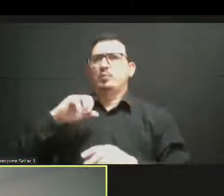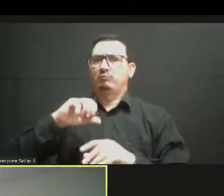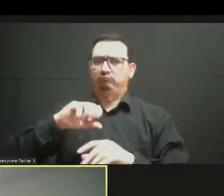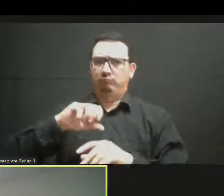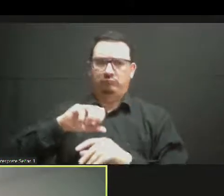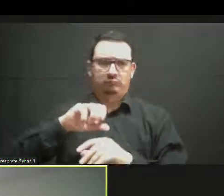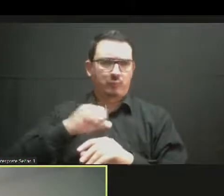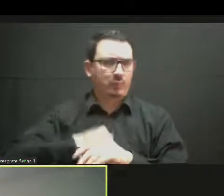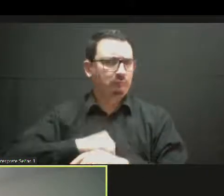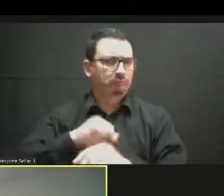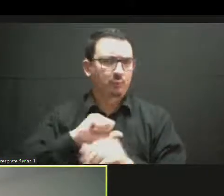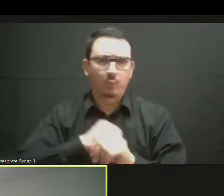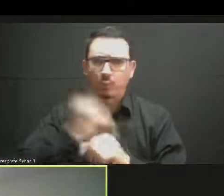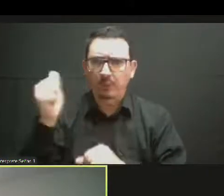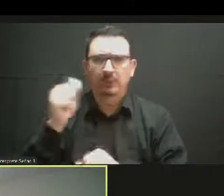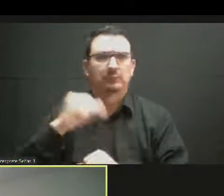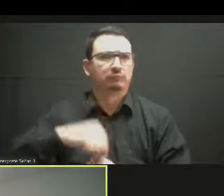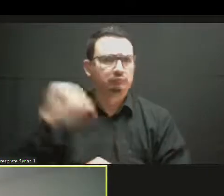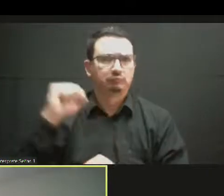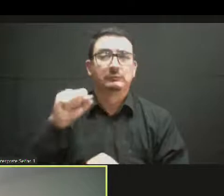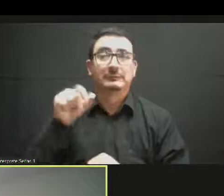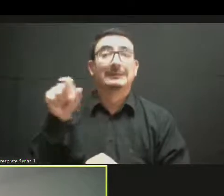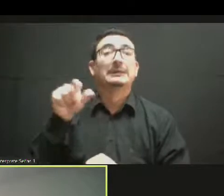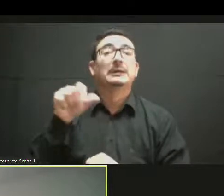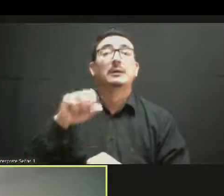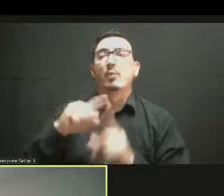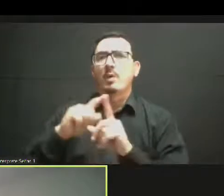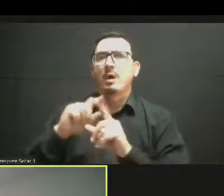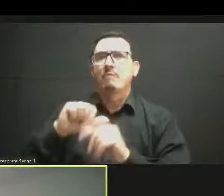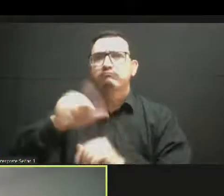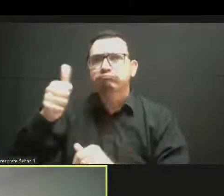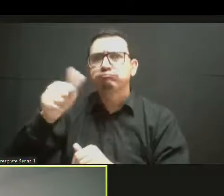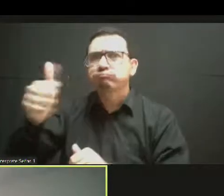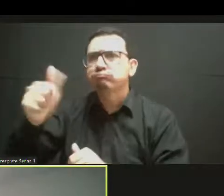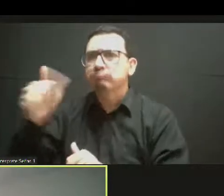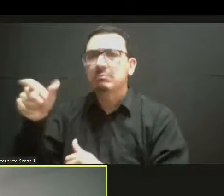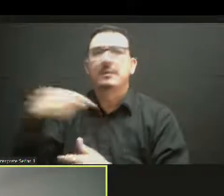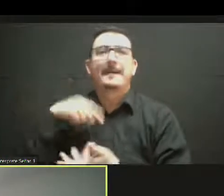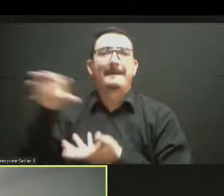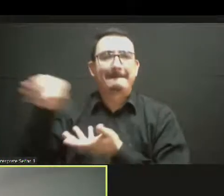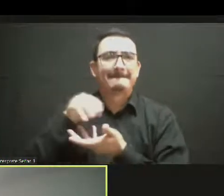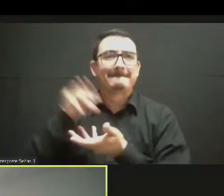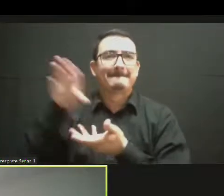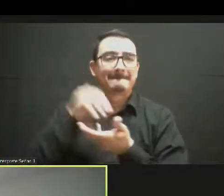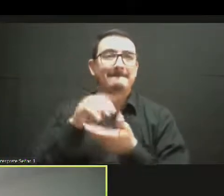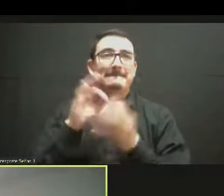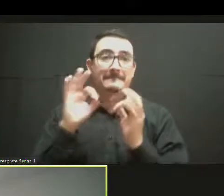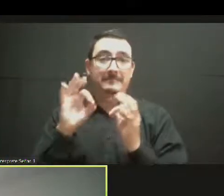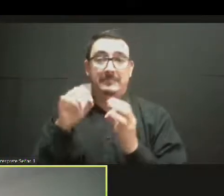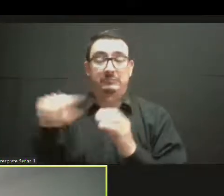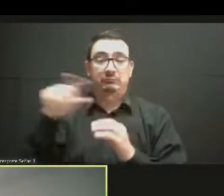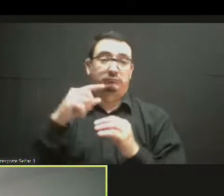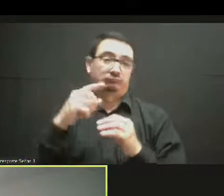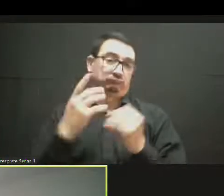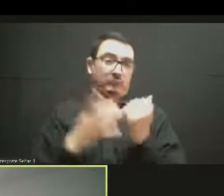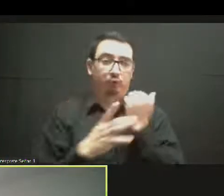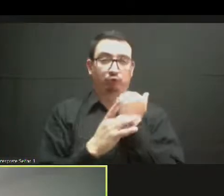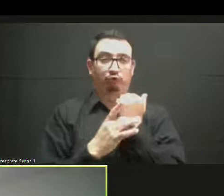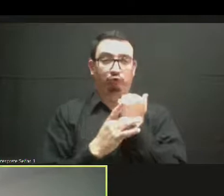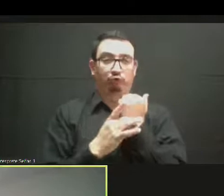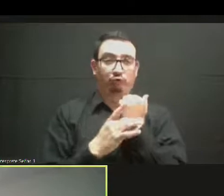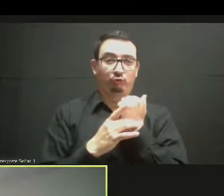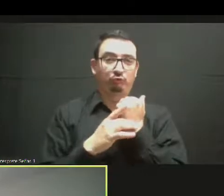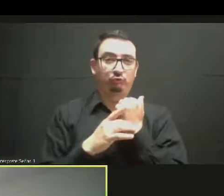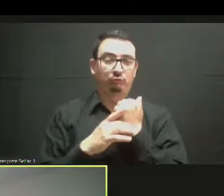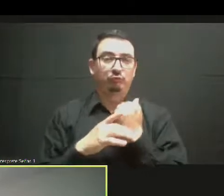advanced manufacturing. And right now, they are now one of our biggest opportunities, because these companies in the